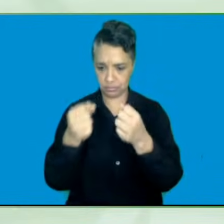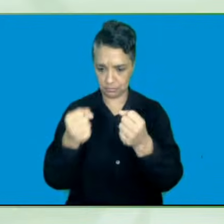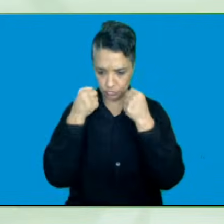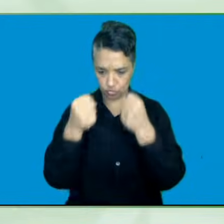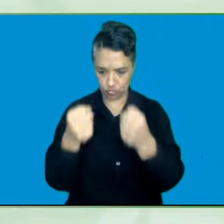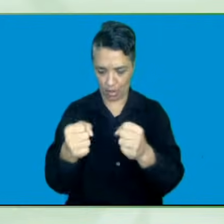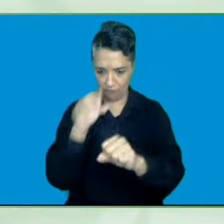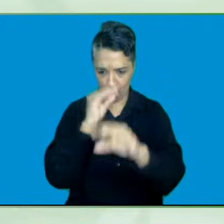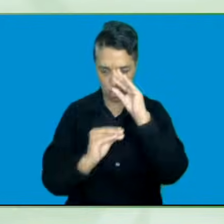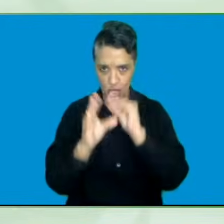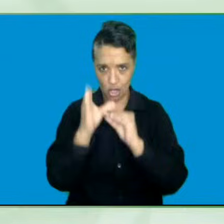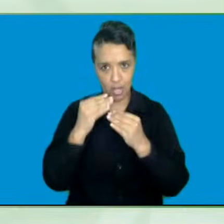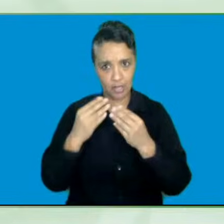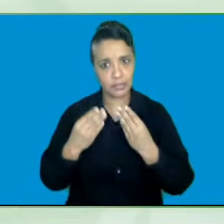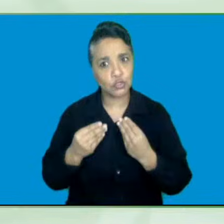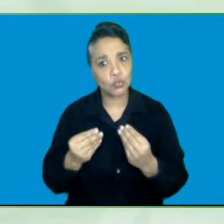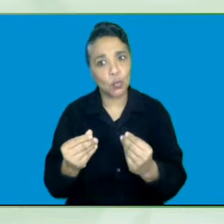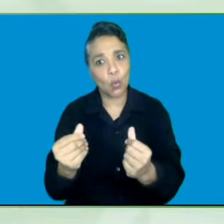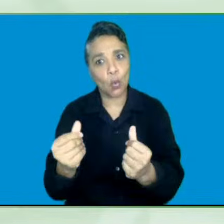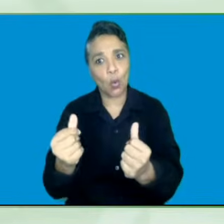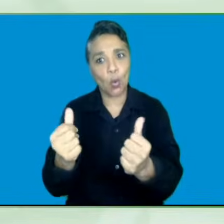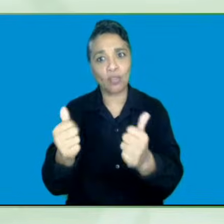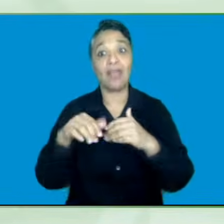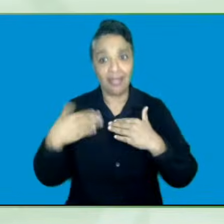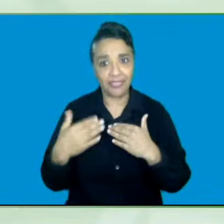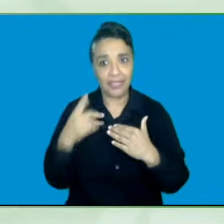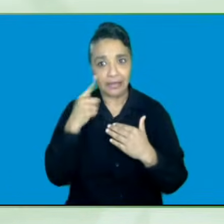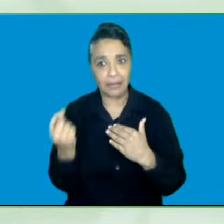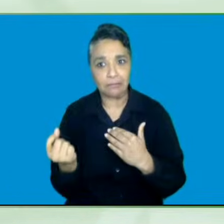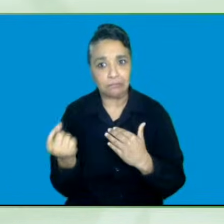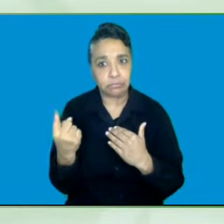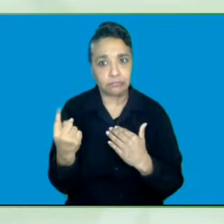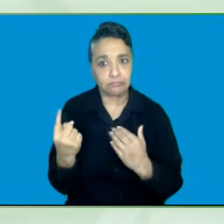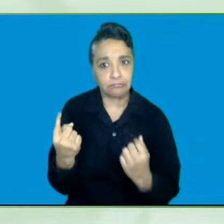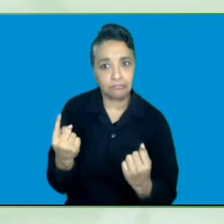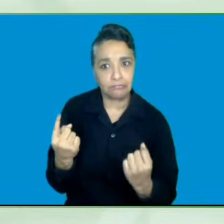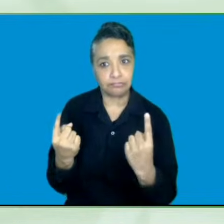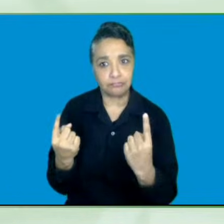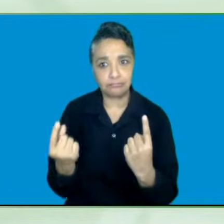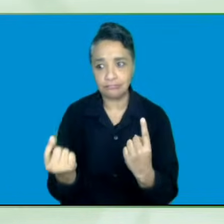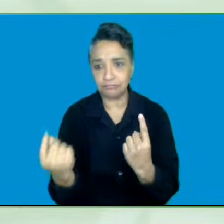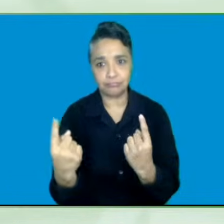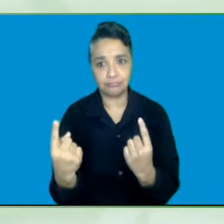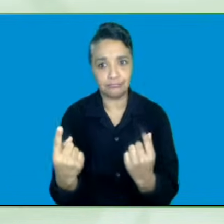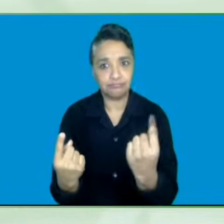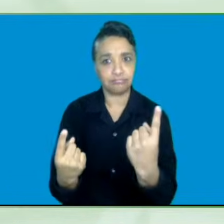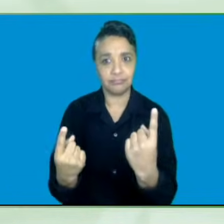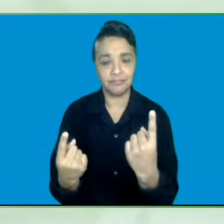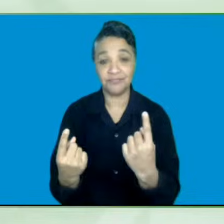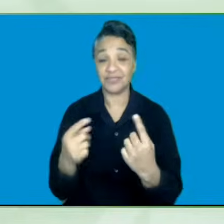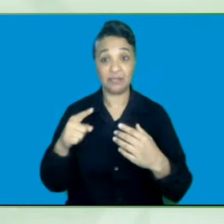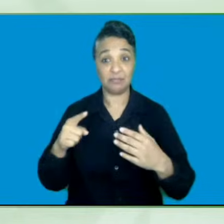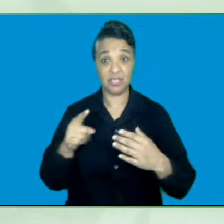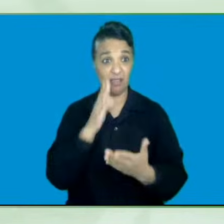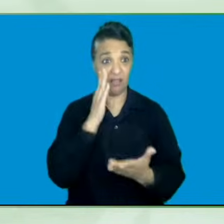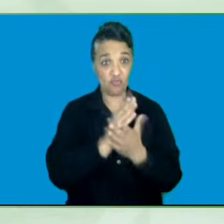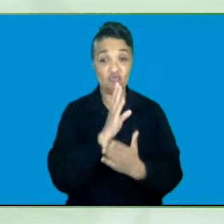to drive, you can gradually increase the complexity of the environment. And that's something that's not possible in the real world,